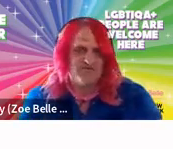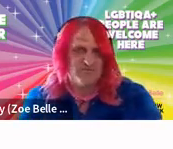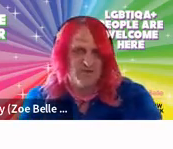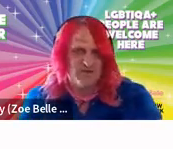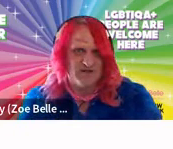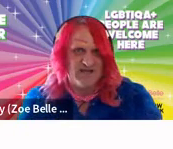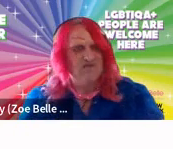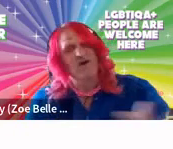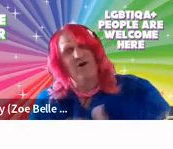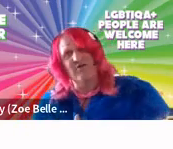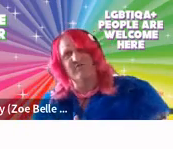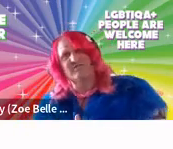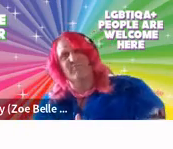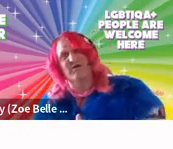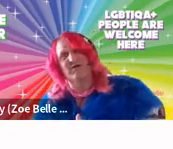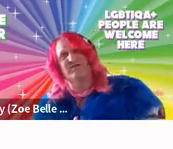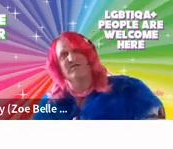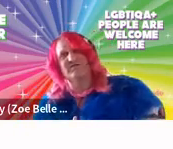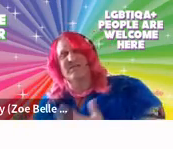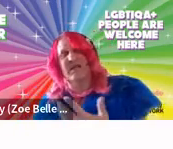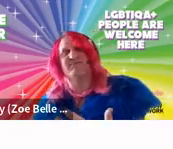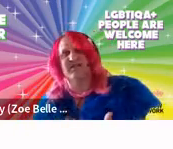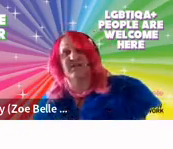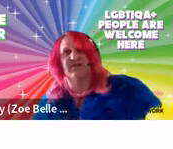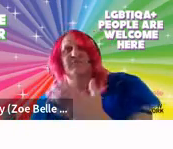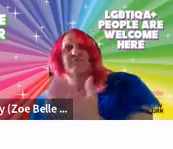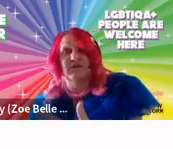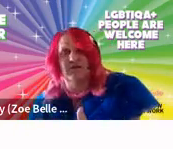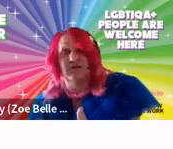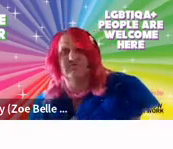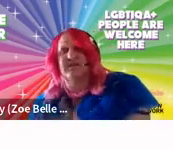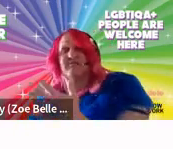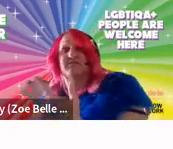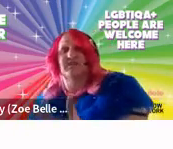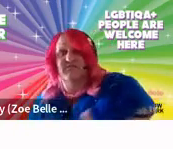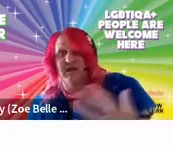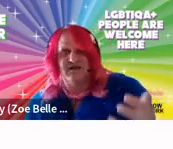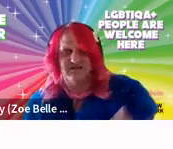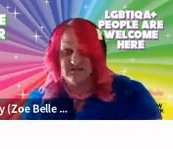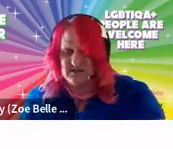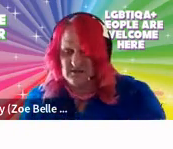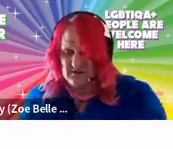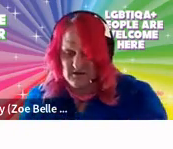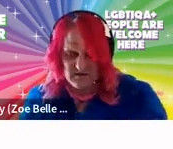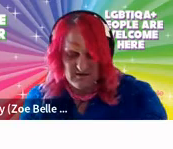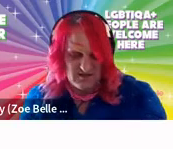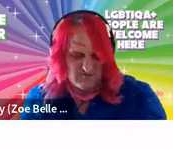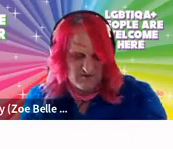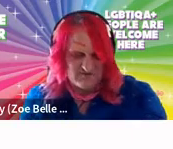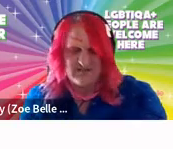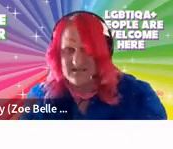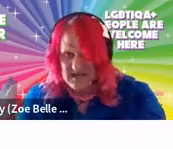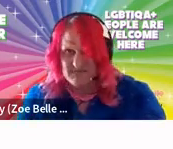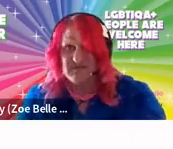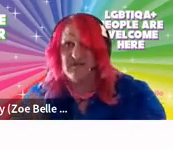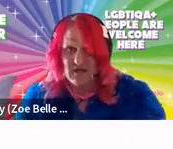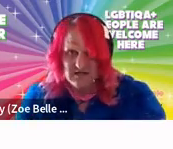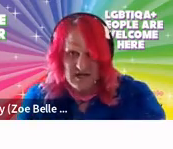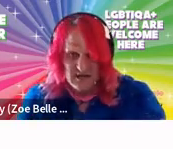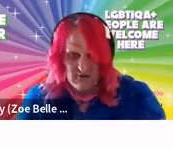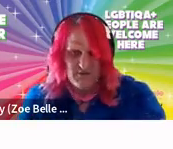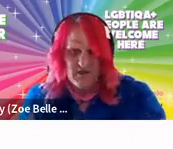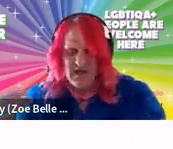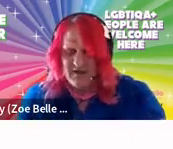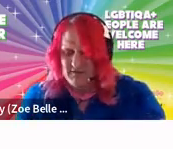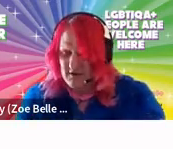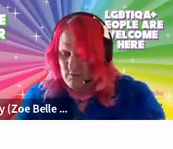people's uncomfortability over somebody's safety, like real safety. If they're accessing, you know, I think it's their safety,